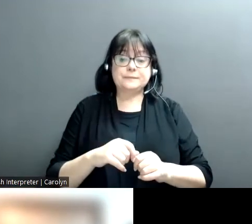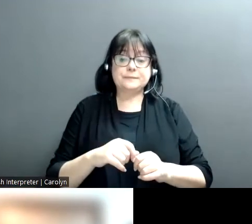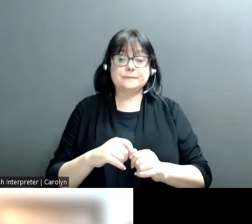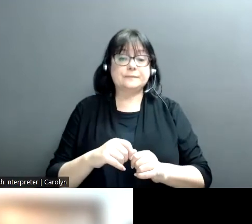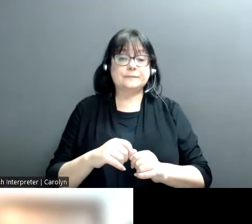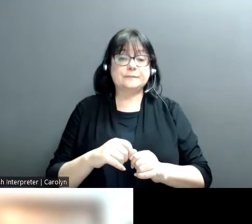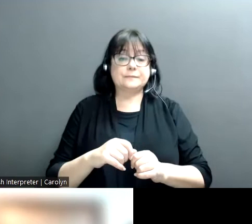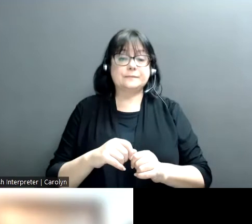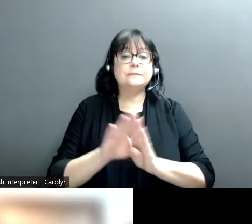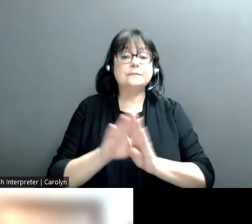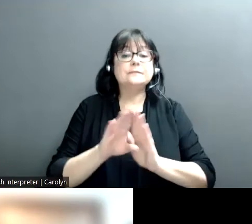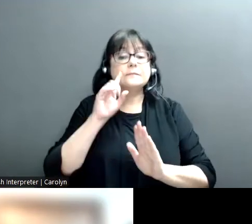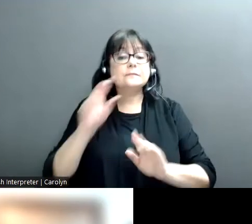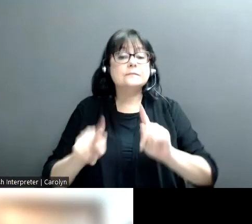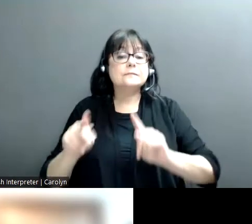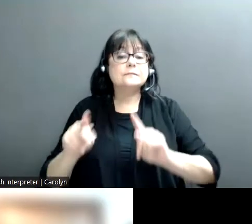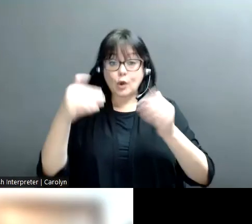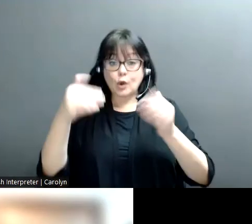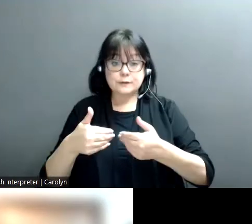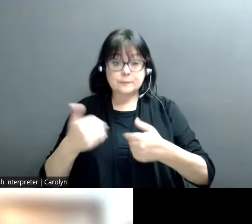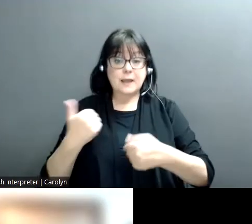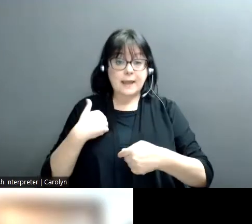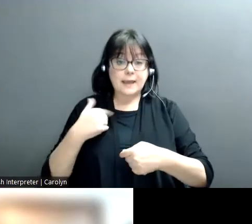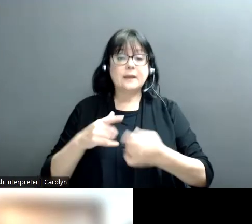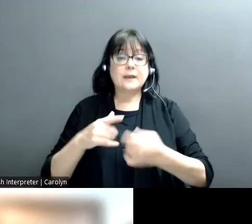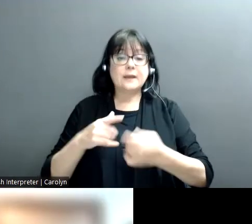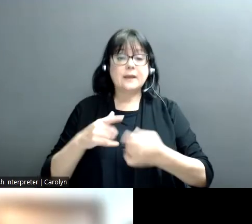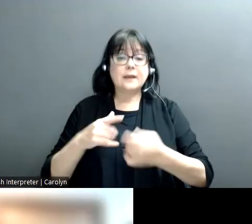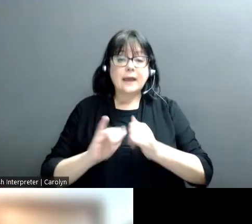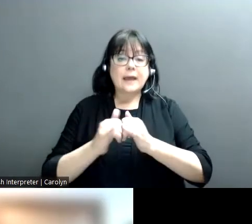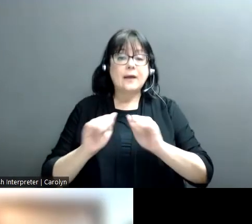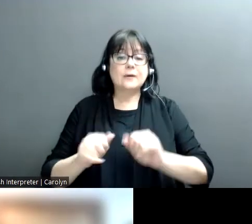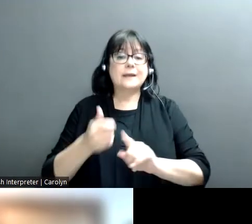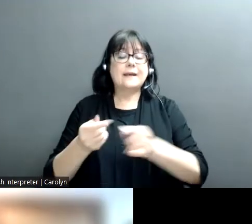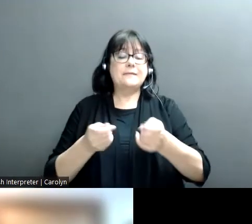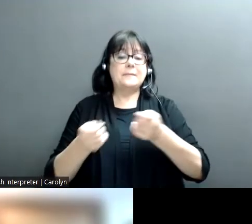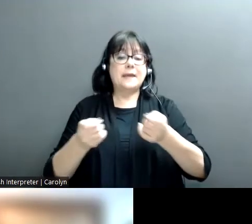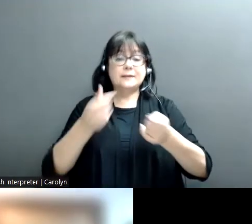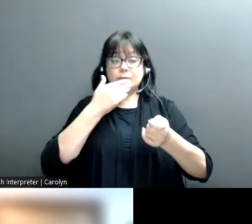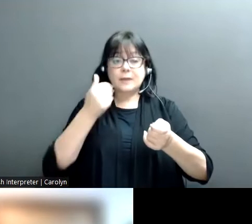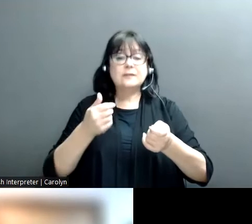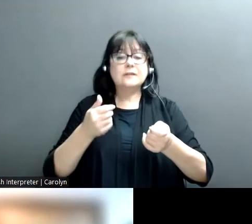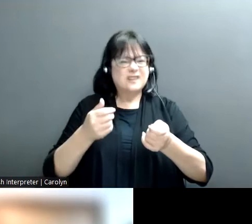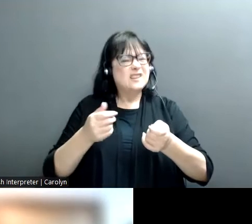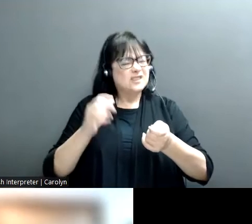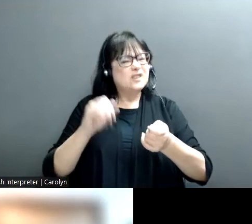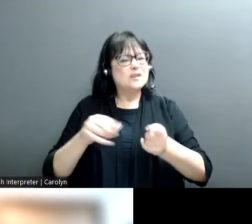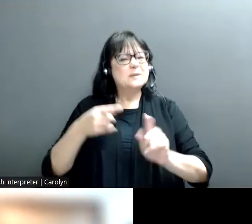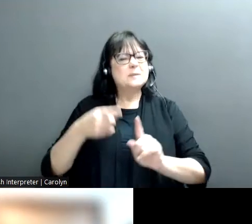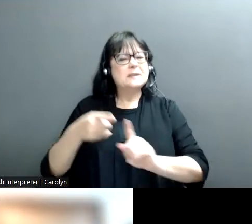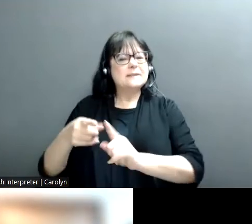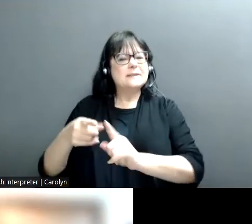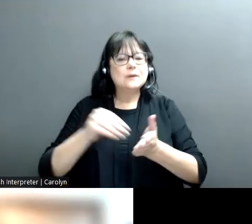could be supported to self-manage better with a distinct cohort. And I think the thing is that